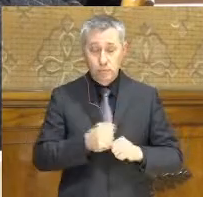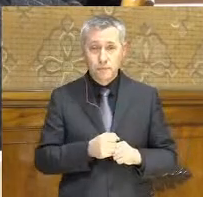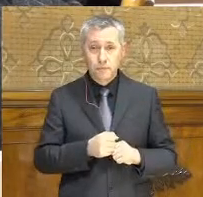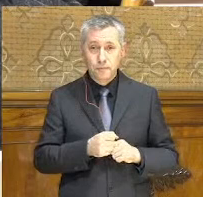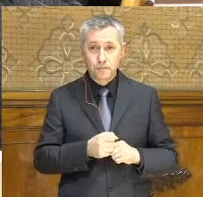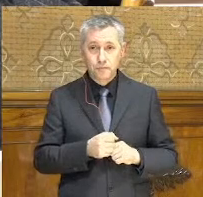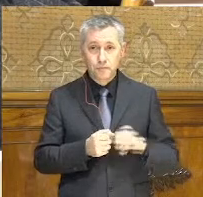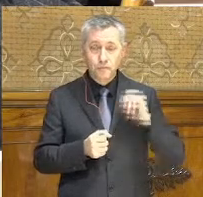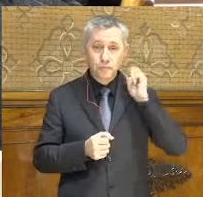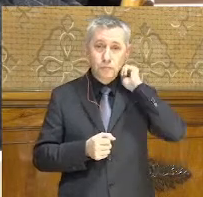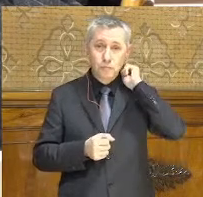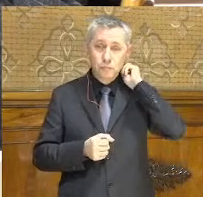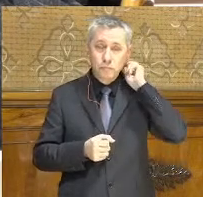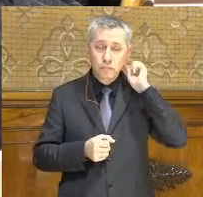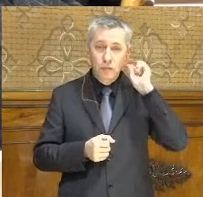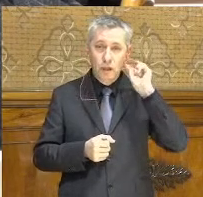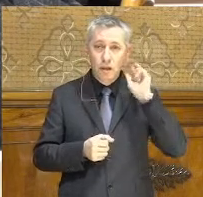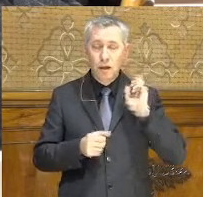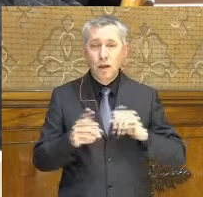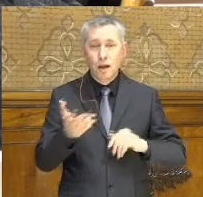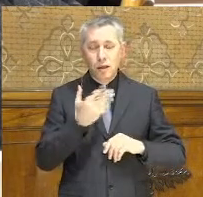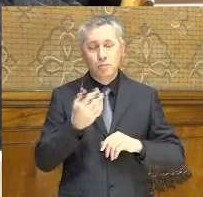Mr. Modi in India,